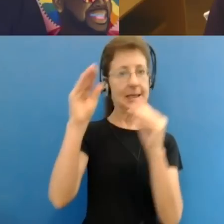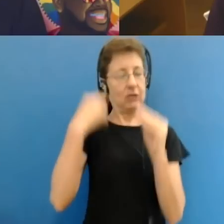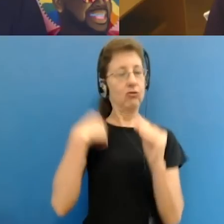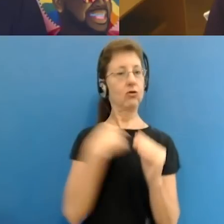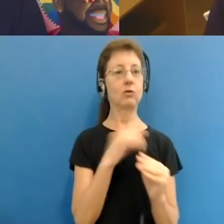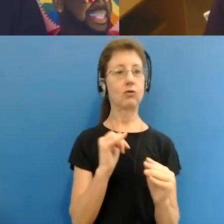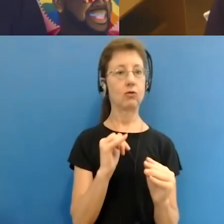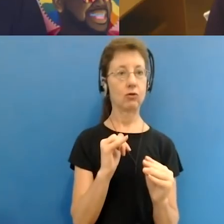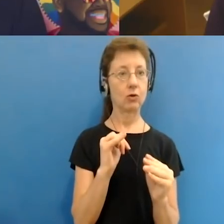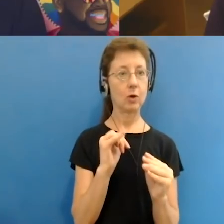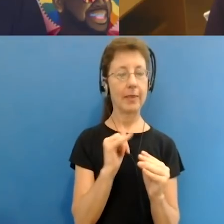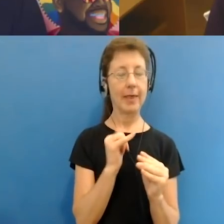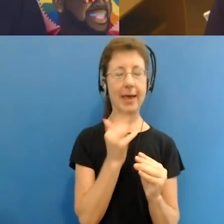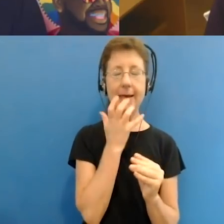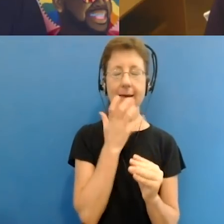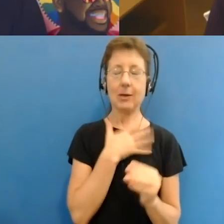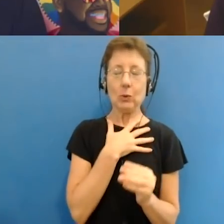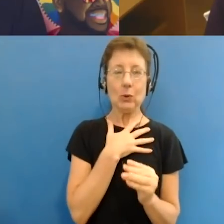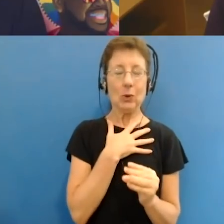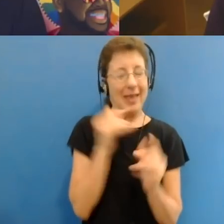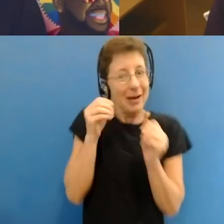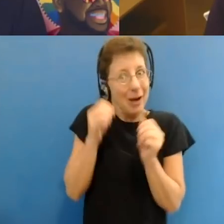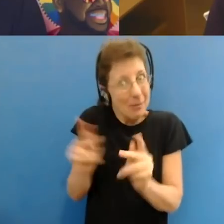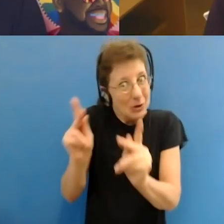waste that precious opportunity to be taught.